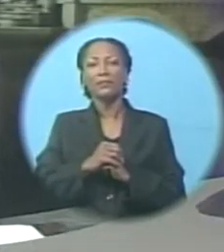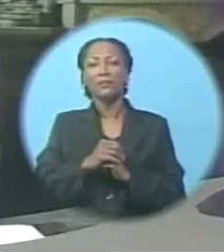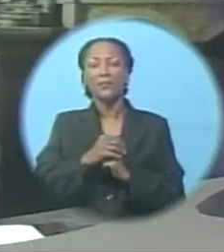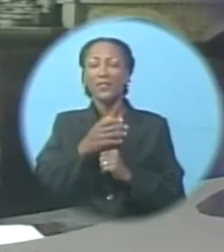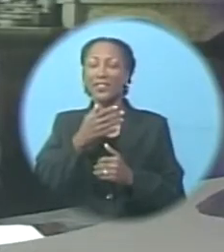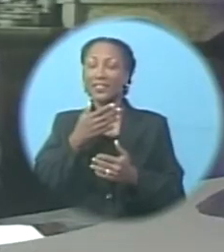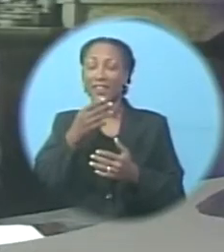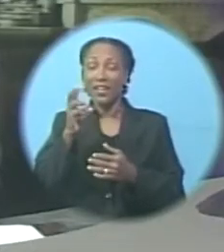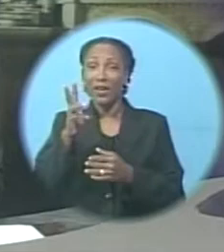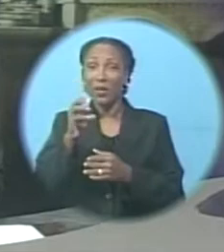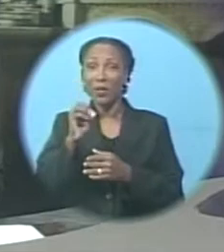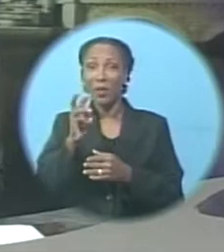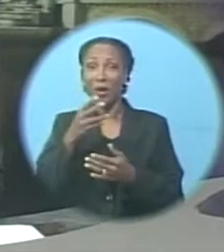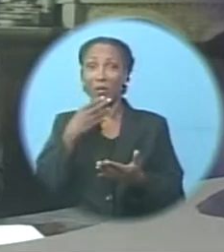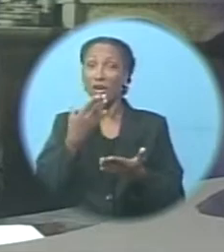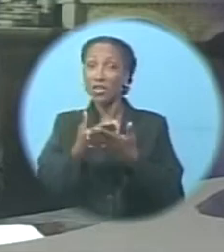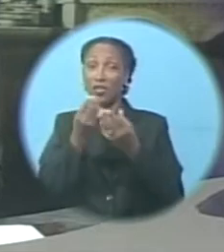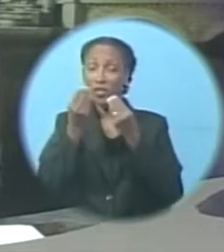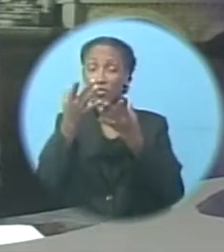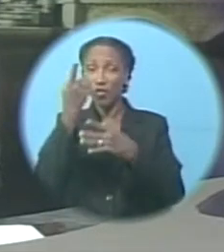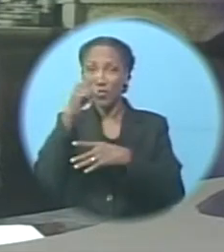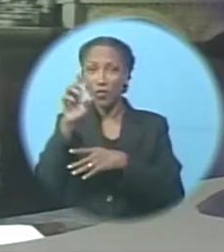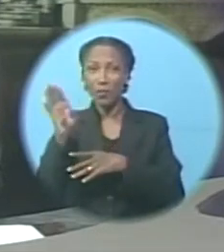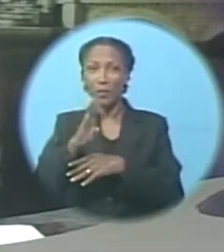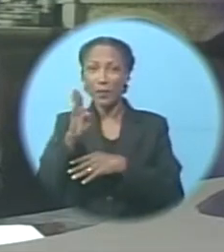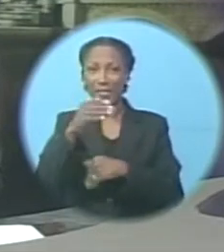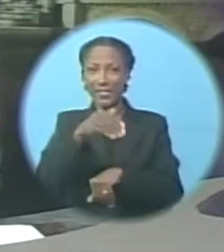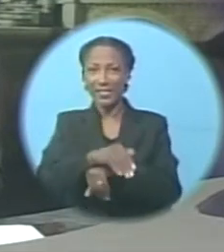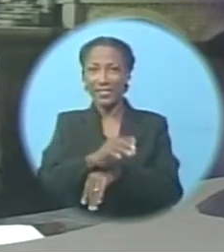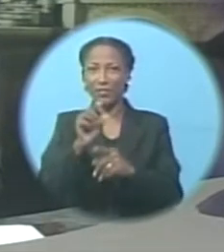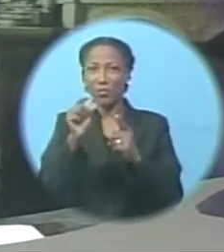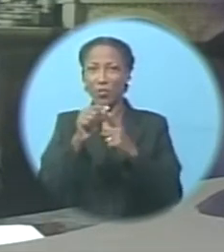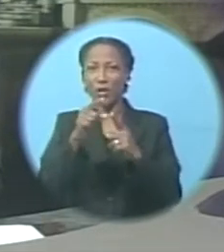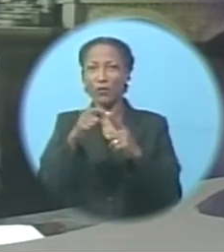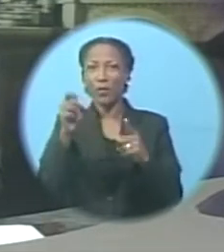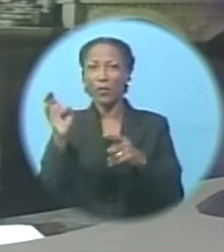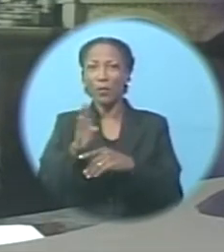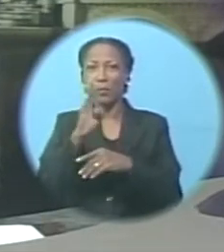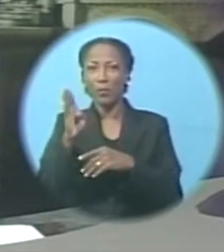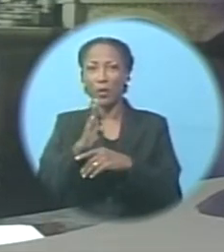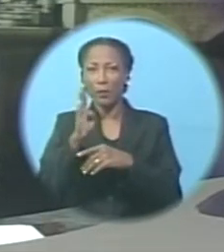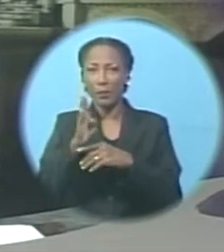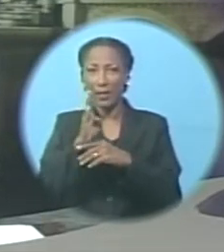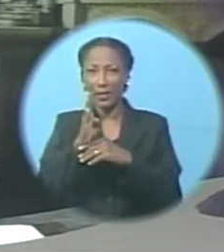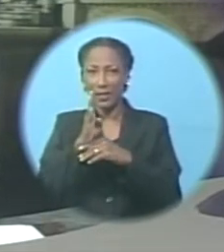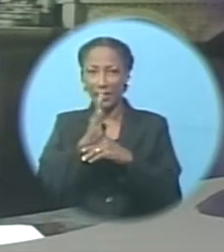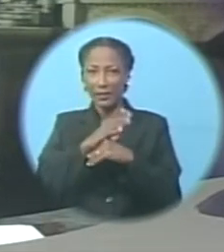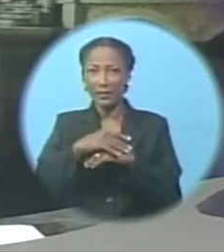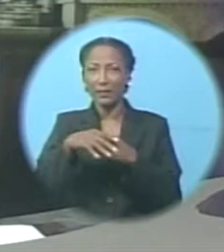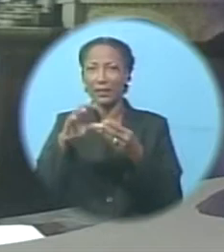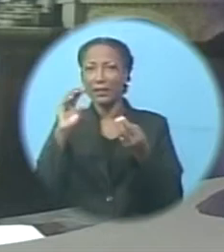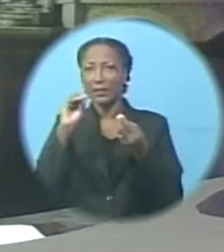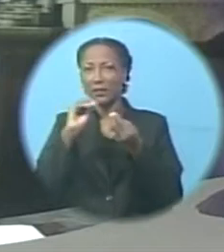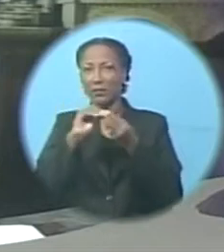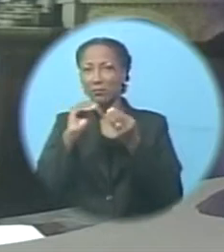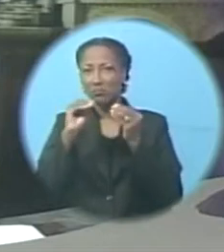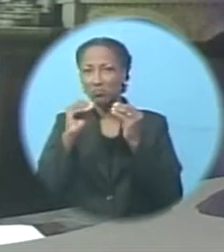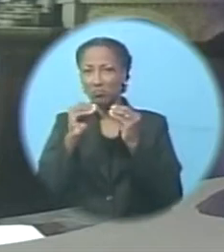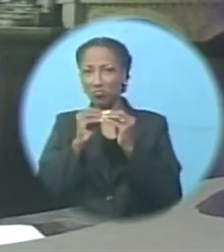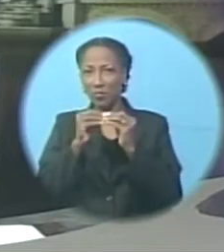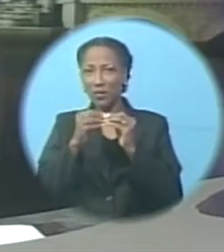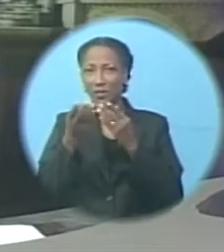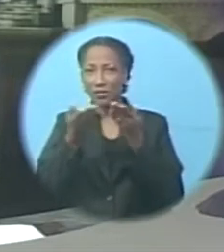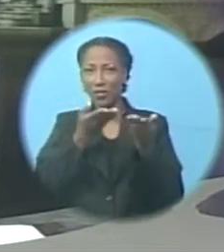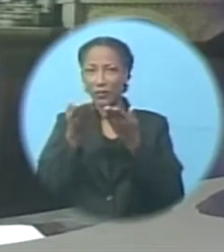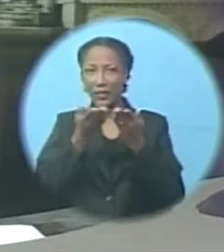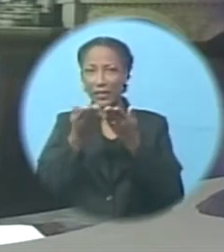Wow. There's some good news for Barbados this evening. Word from the Barbados Statistical Service is that the rate of unemployment for the